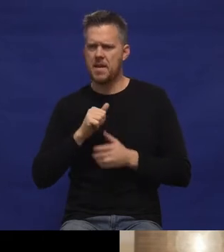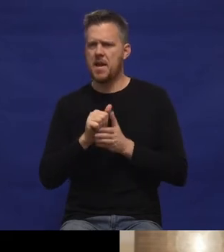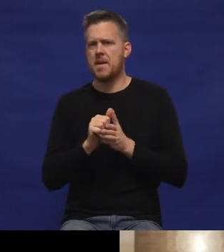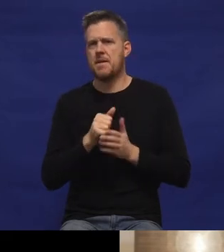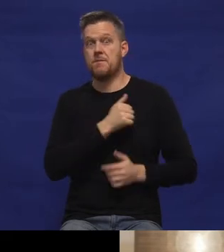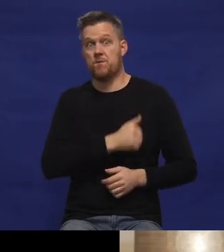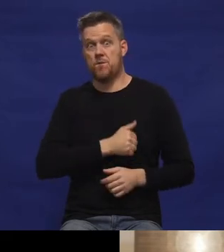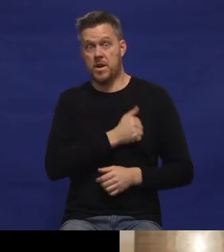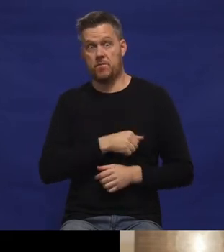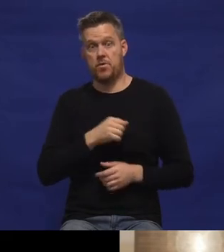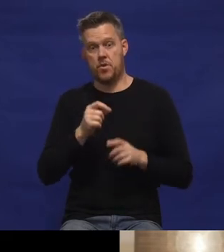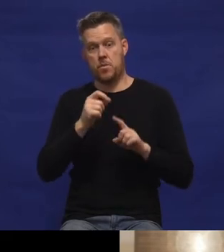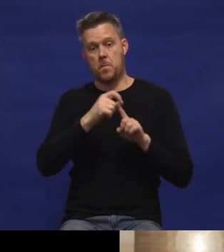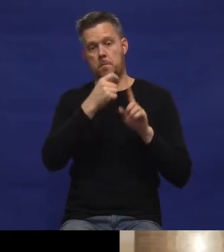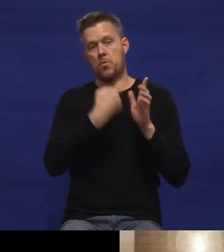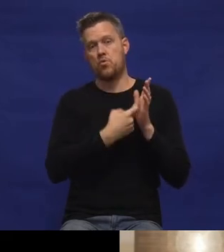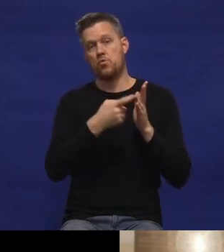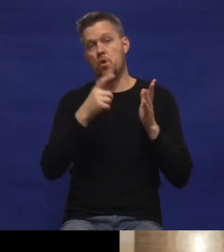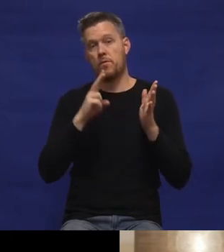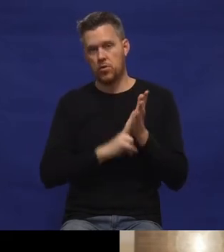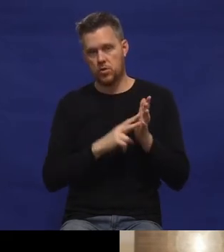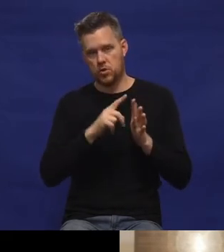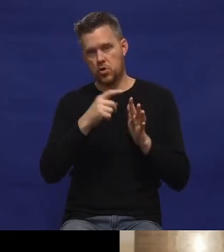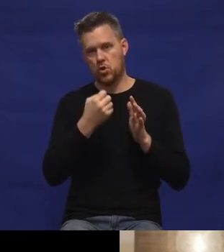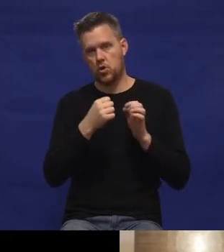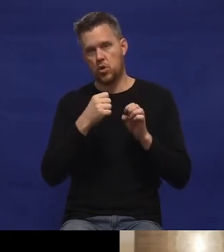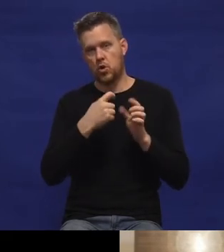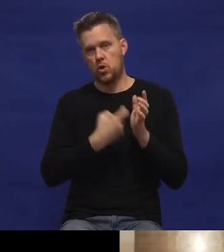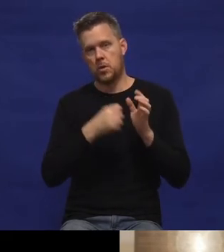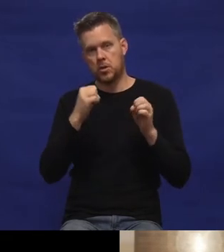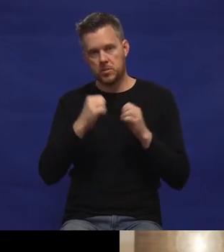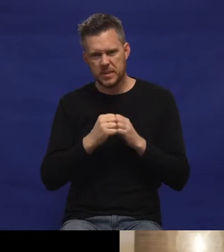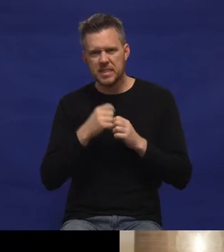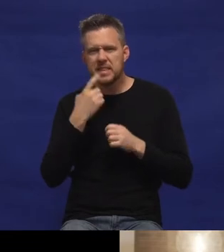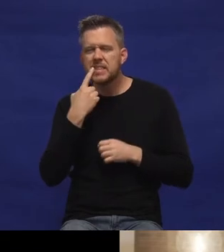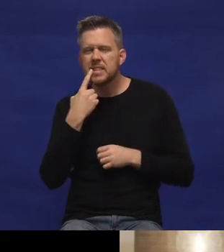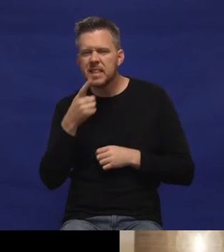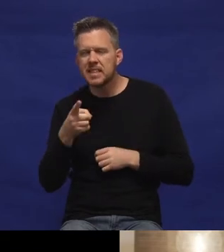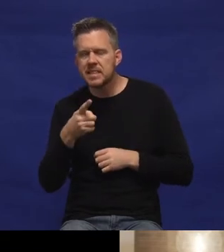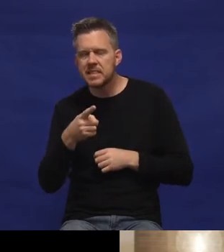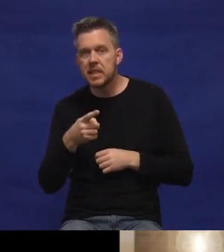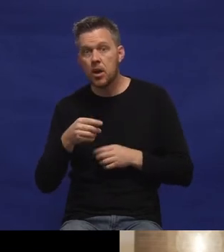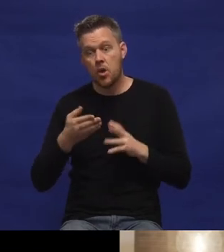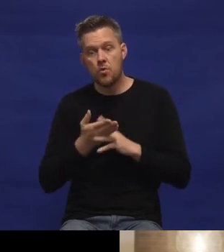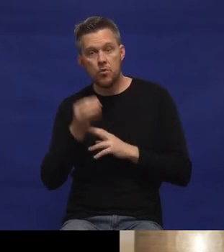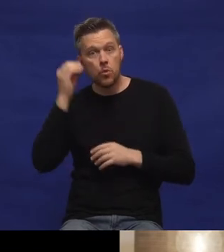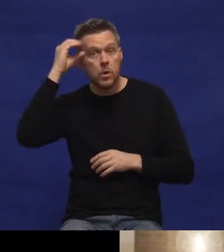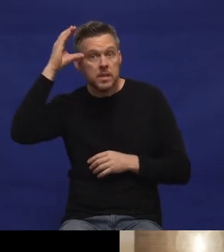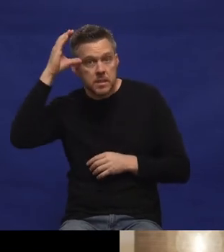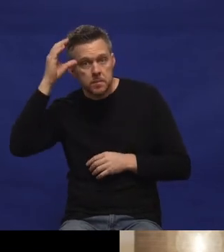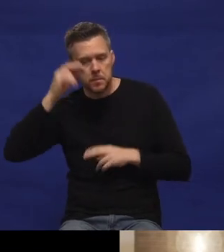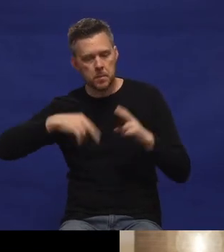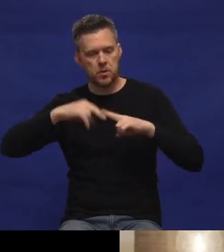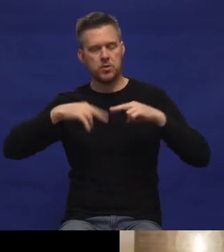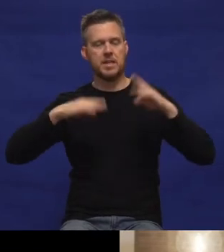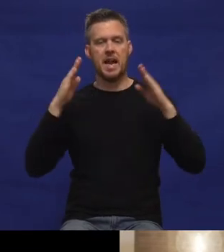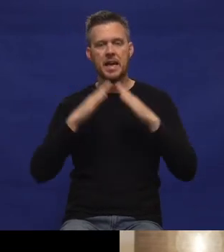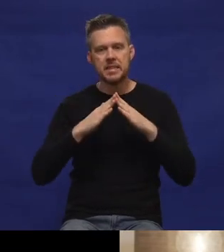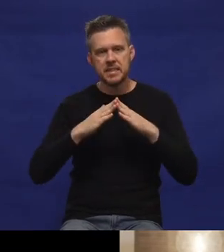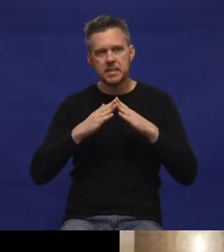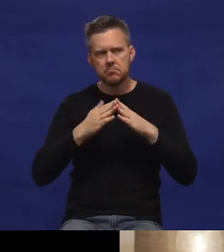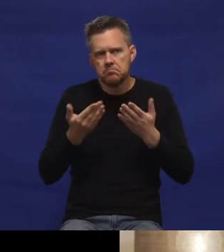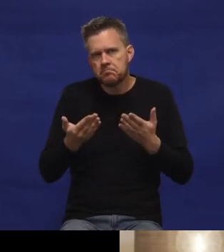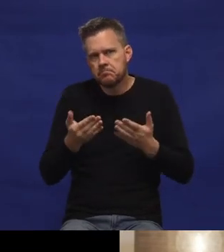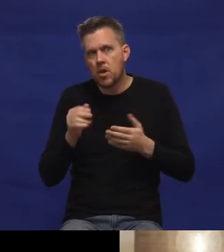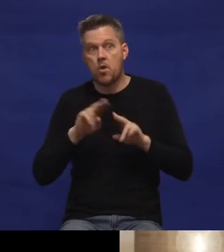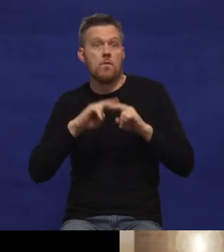all-time favorite proverbs says that it is by wisdom that a house is built. Now, whether that house be our family house or the